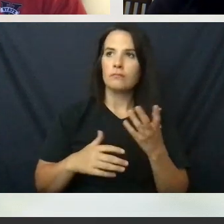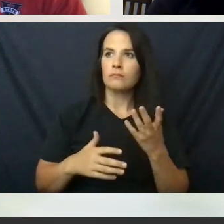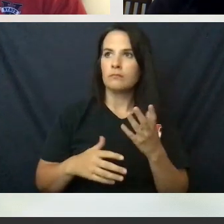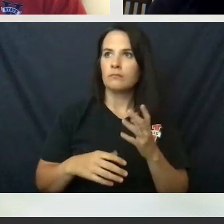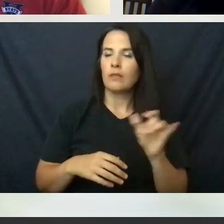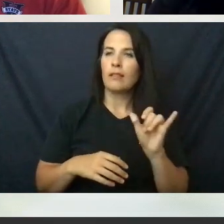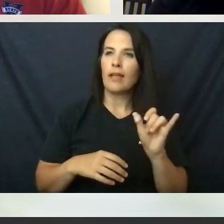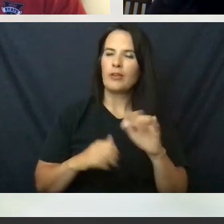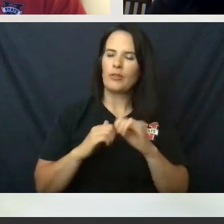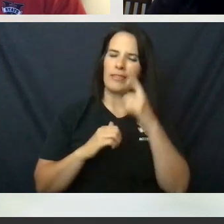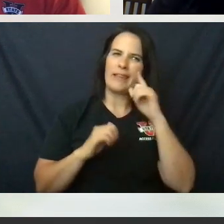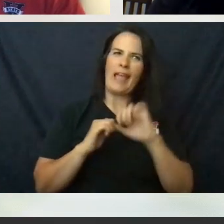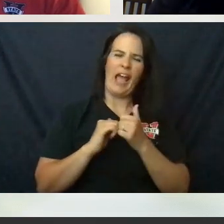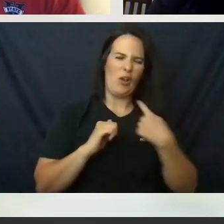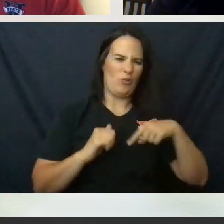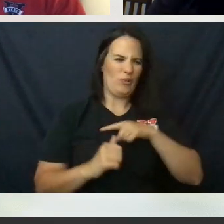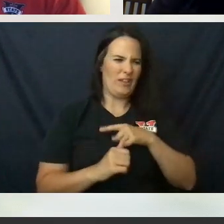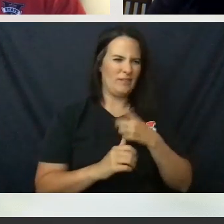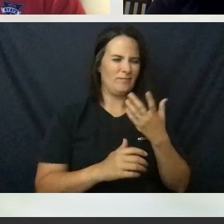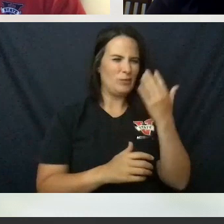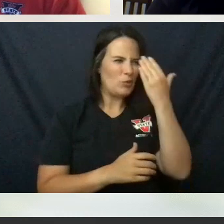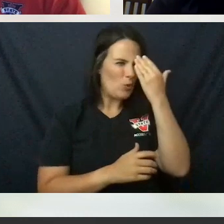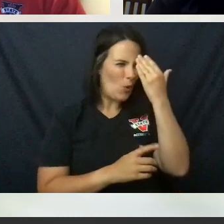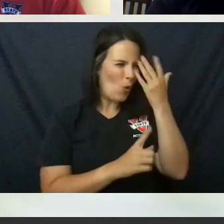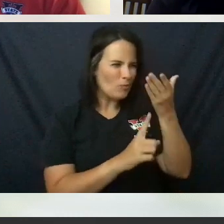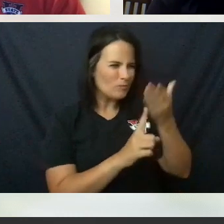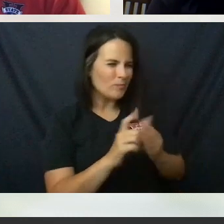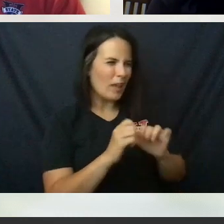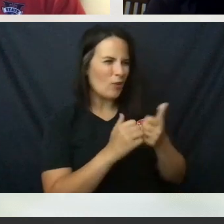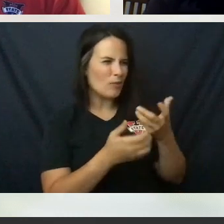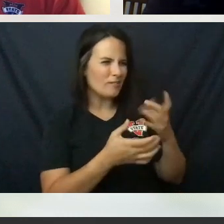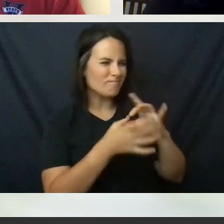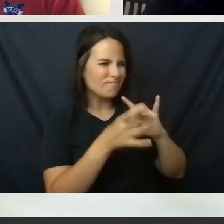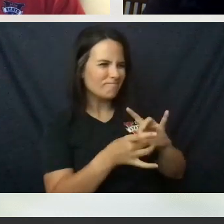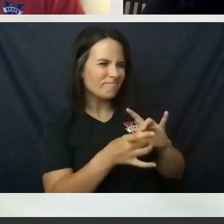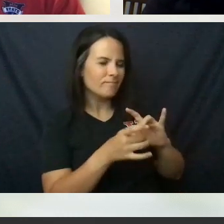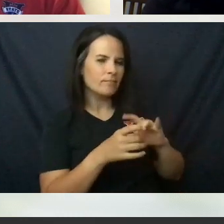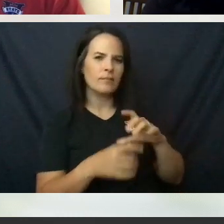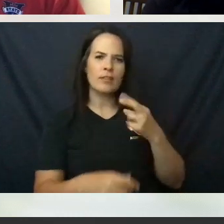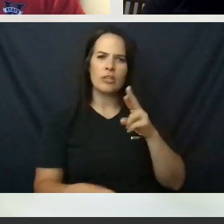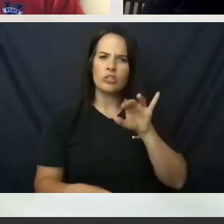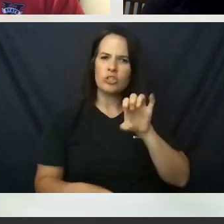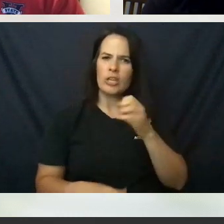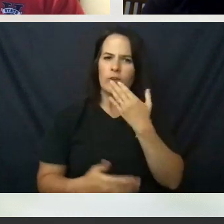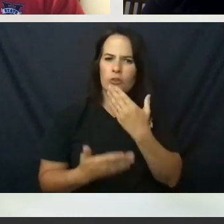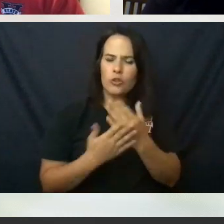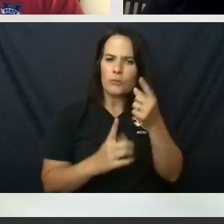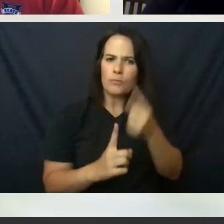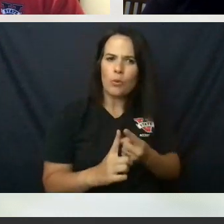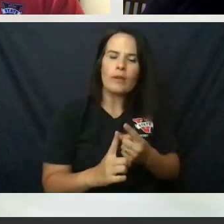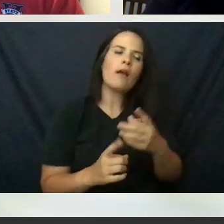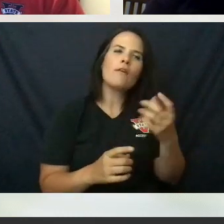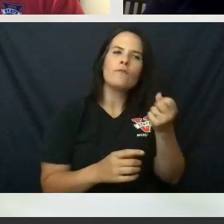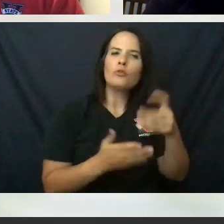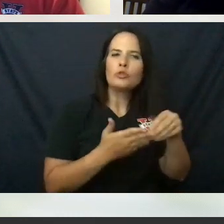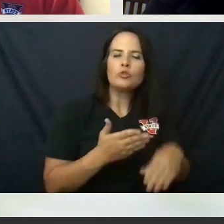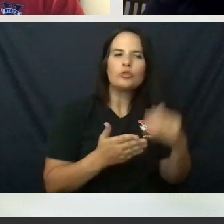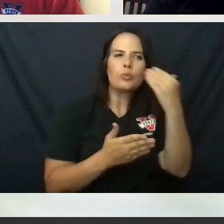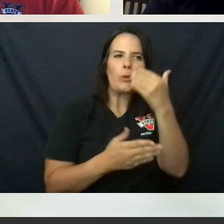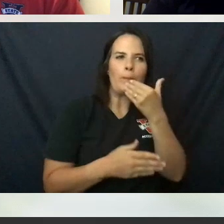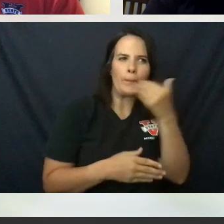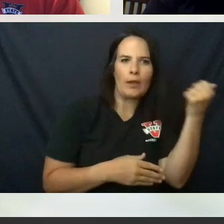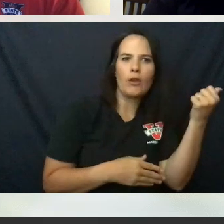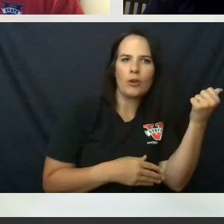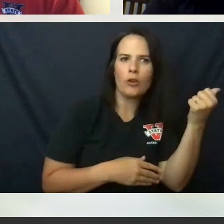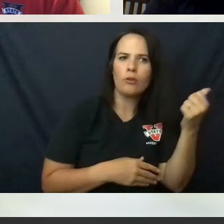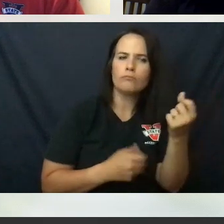may go, well, how are we going to get to know this person? And I think Sherry made a good point, because, and we're going to know some of our students more than others, and we